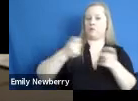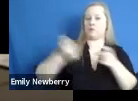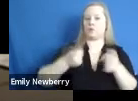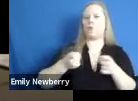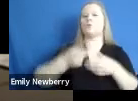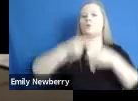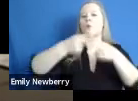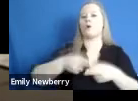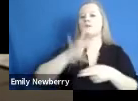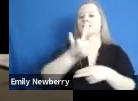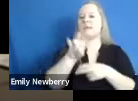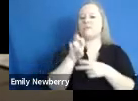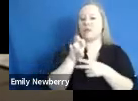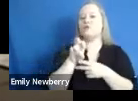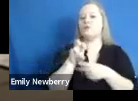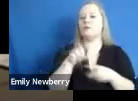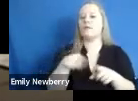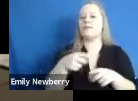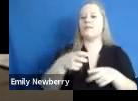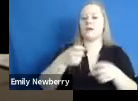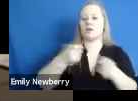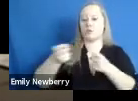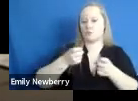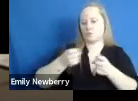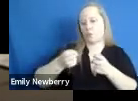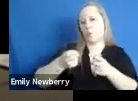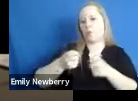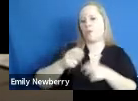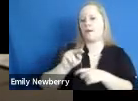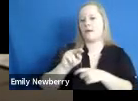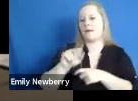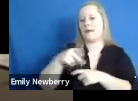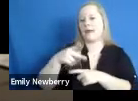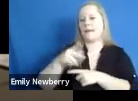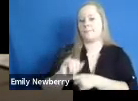700. They control the NAPI side of the pivots and all that.